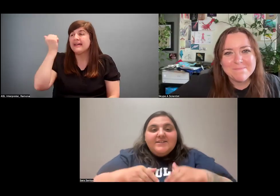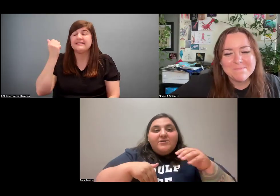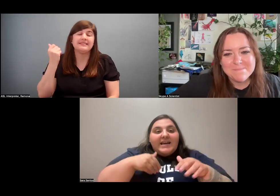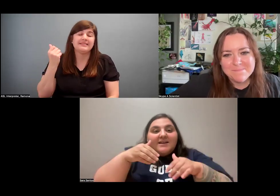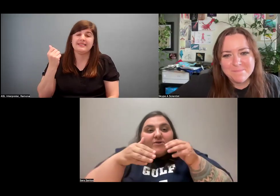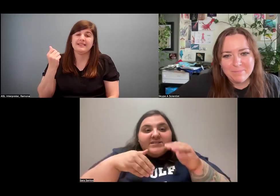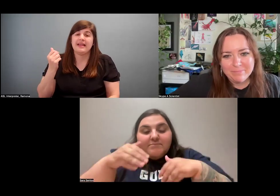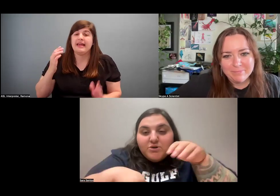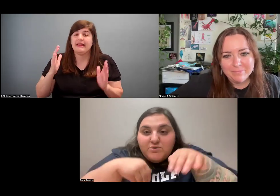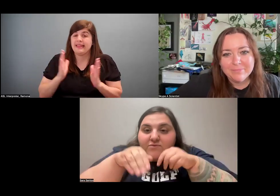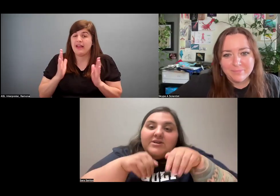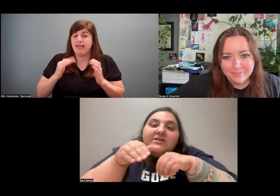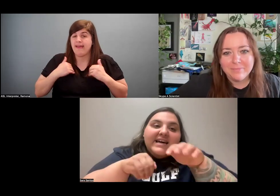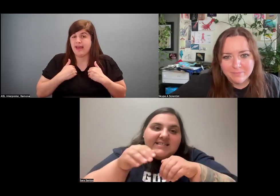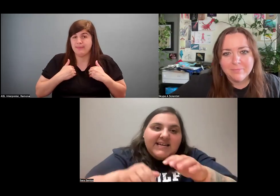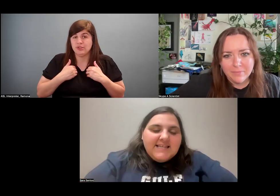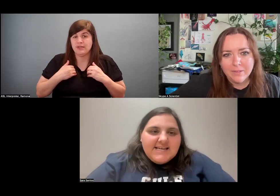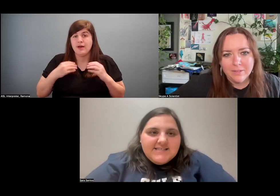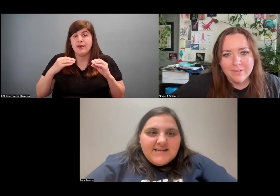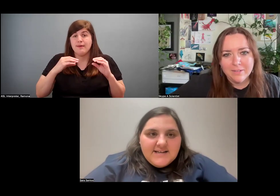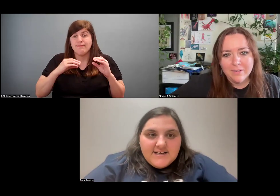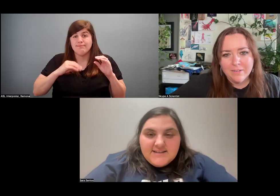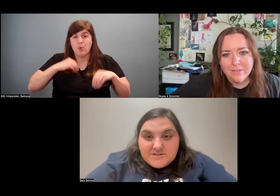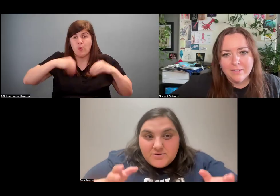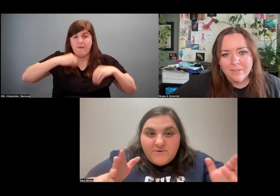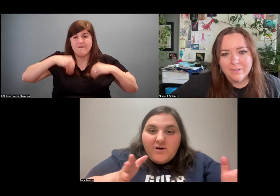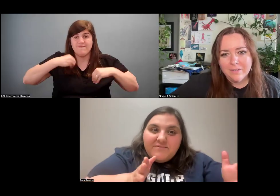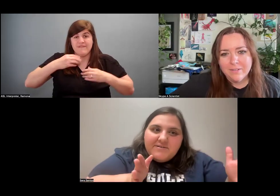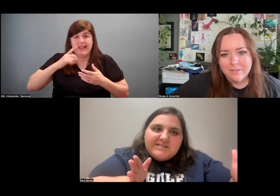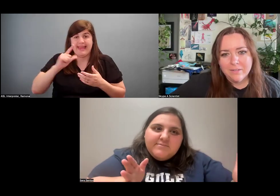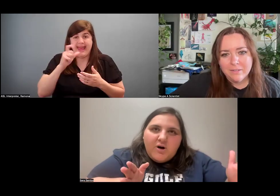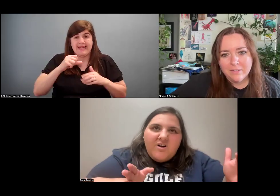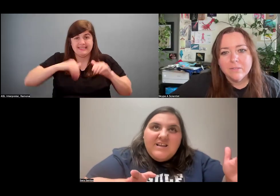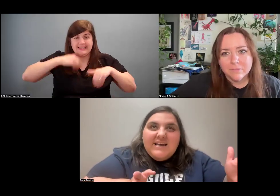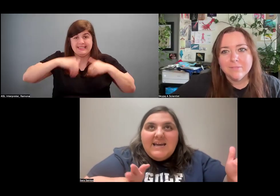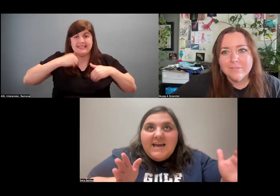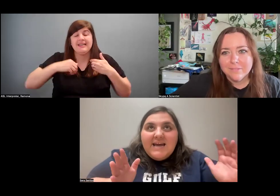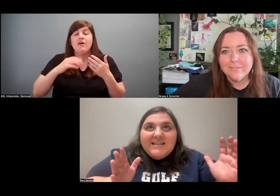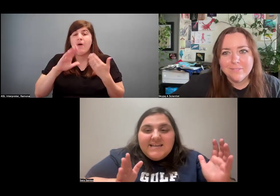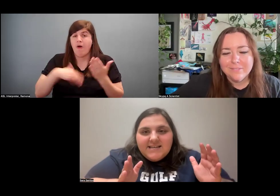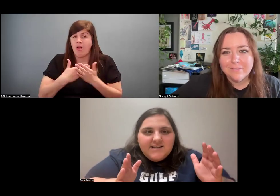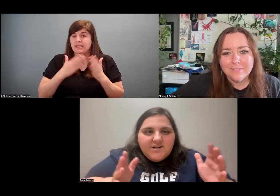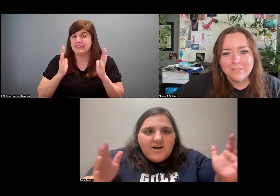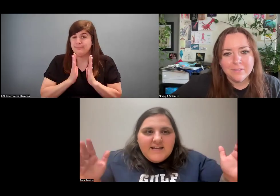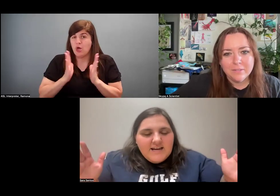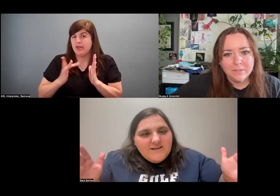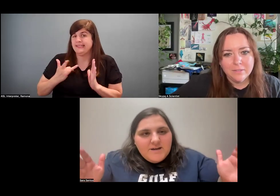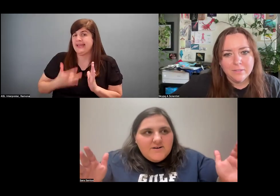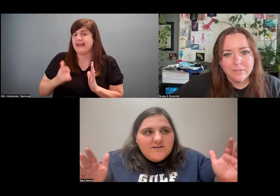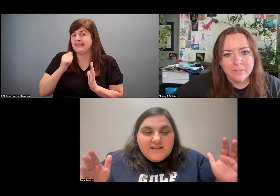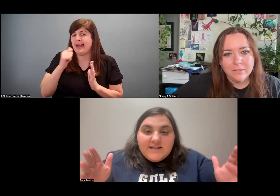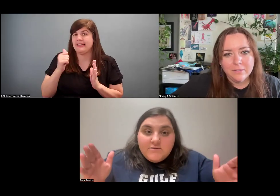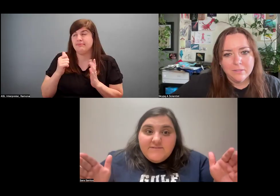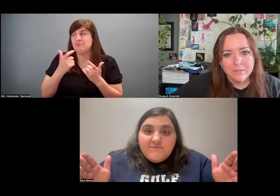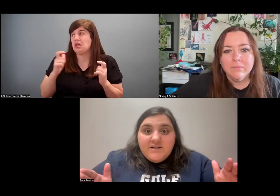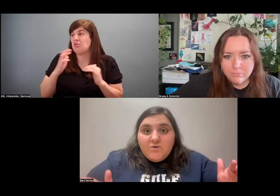the little animals that move with their legs like this, they're sort of all very small, and they tend to not get any bigger